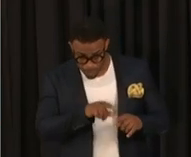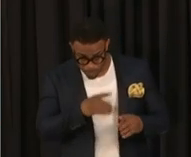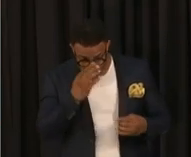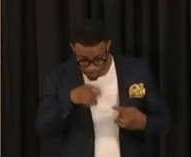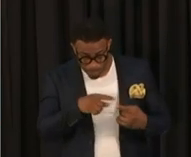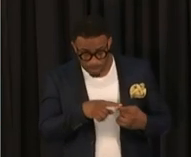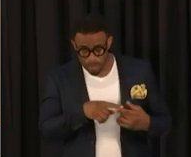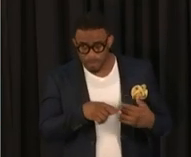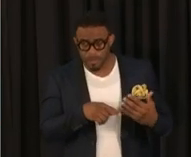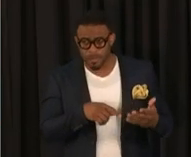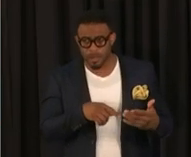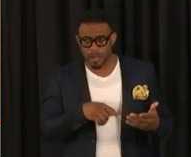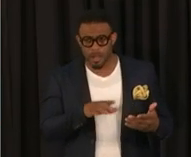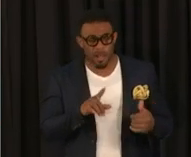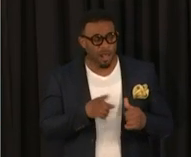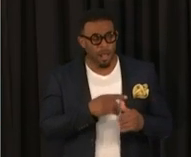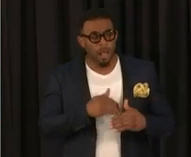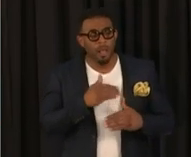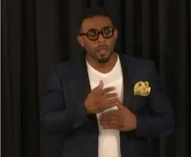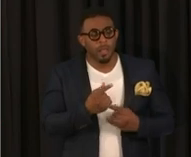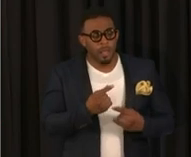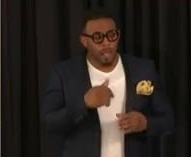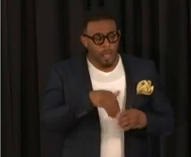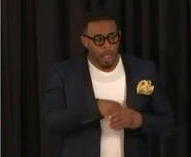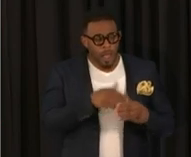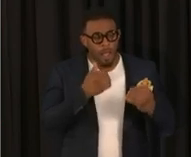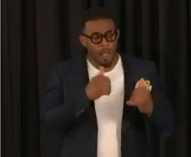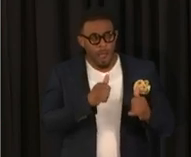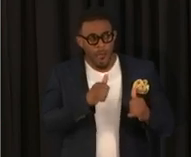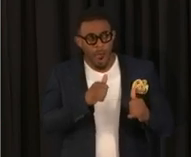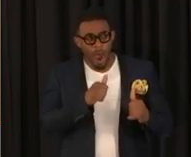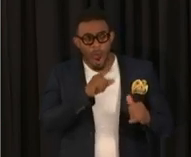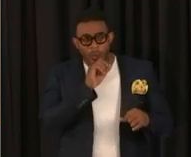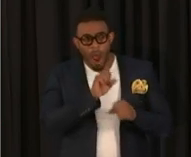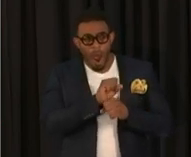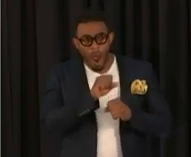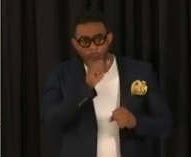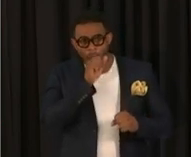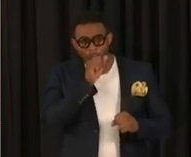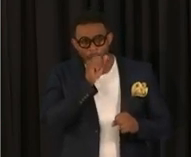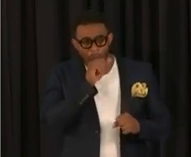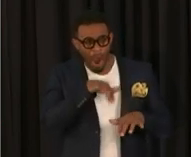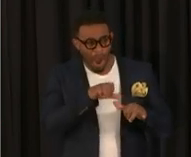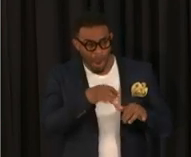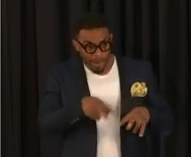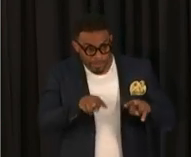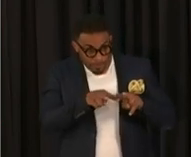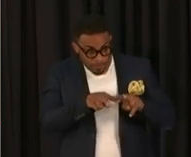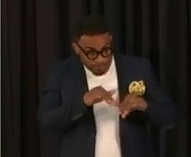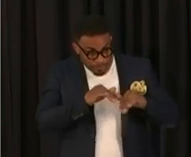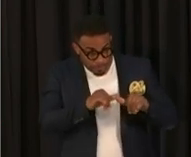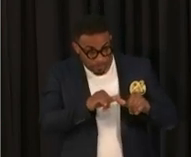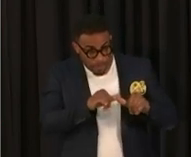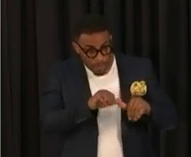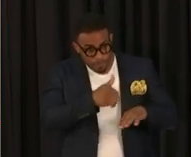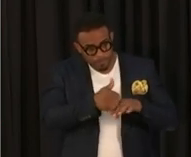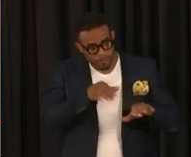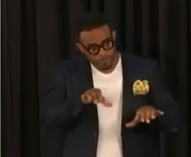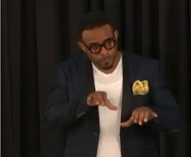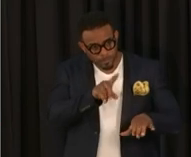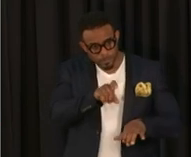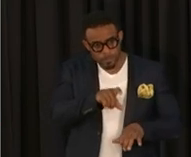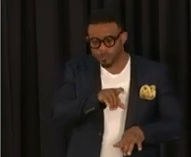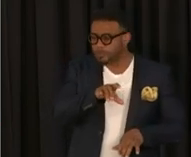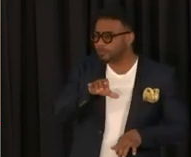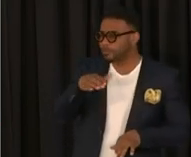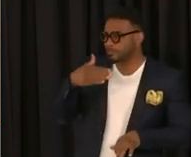as you think about sort of their first step into trying to really take that value of sustainability and put it into